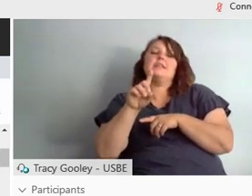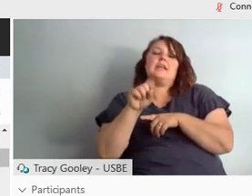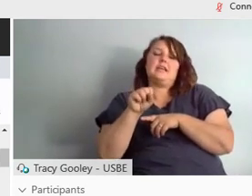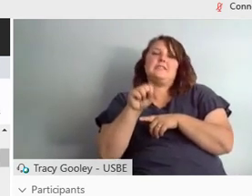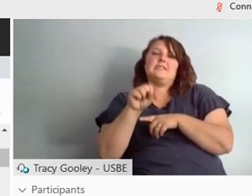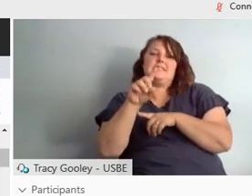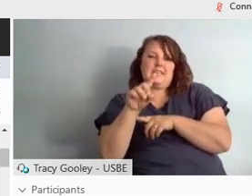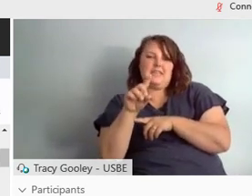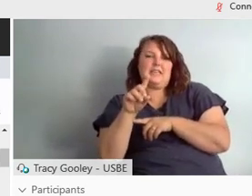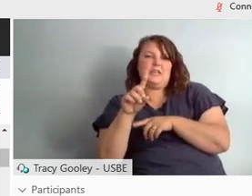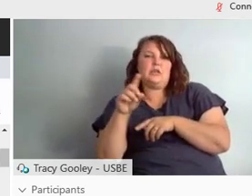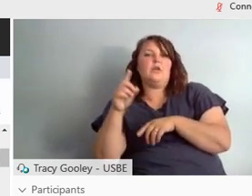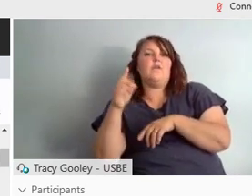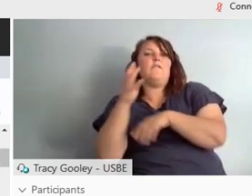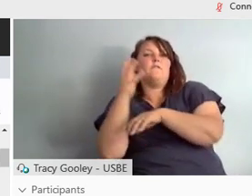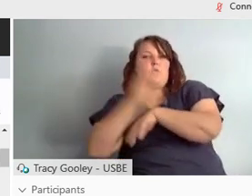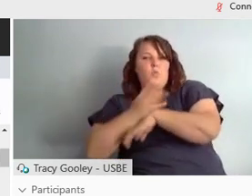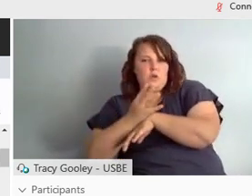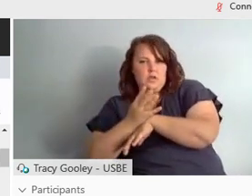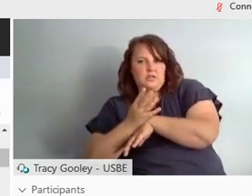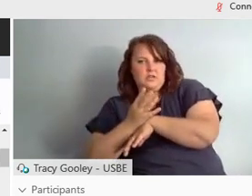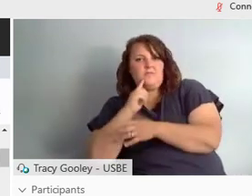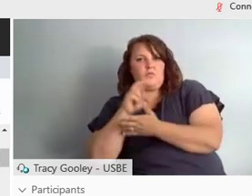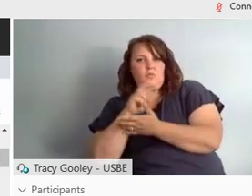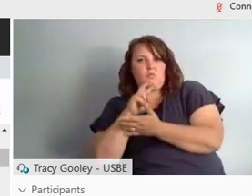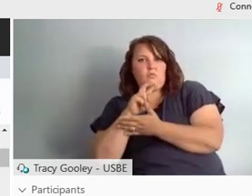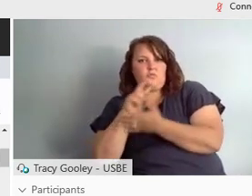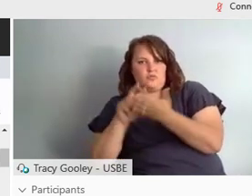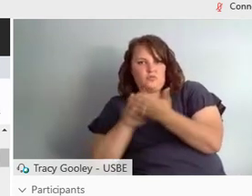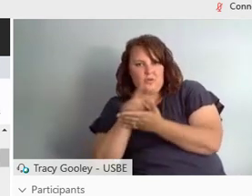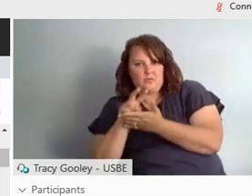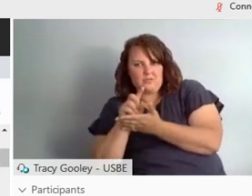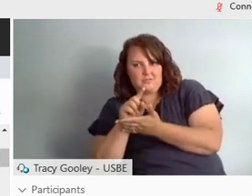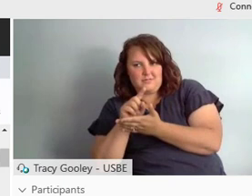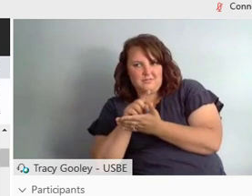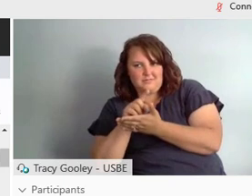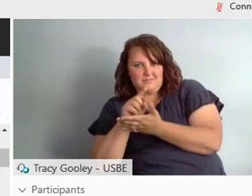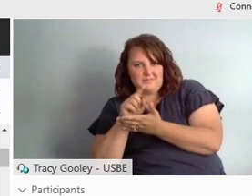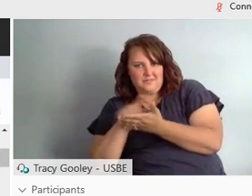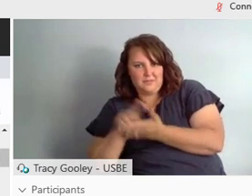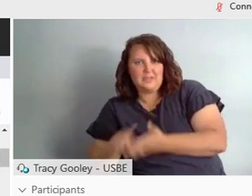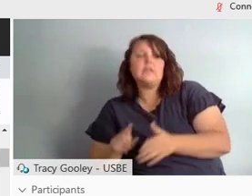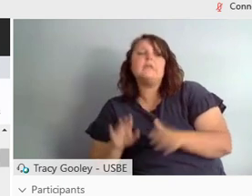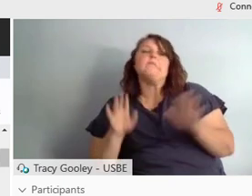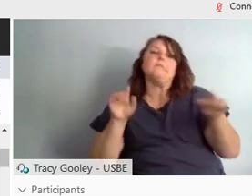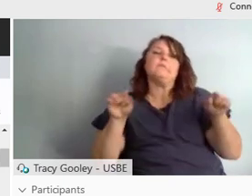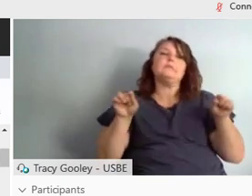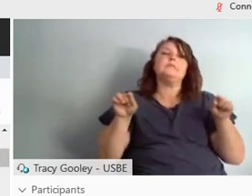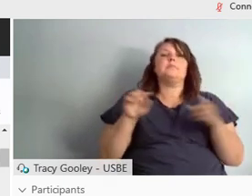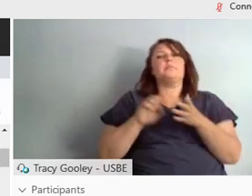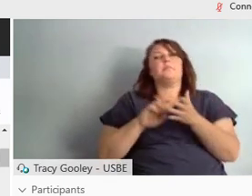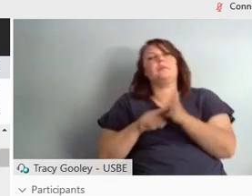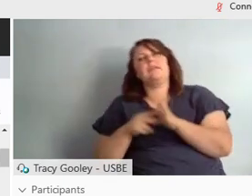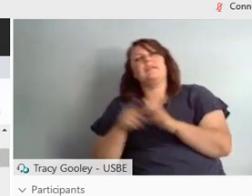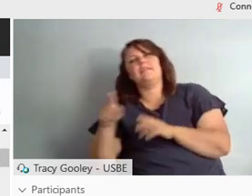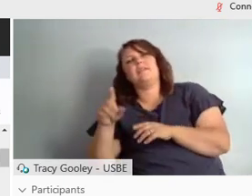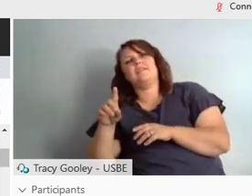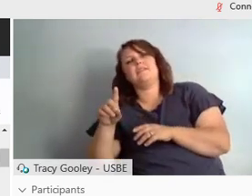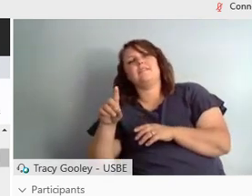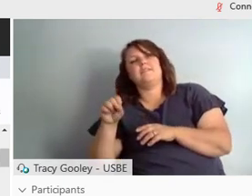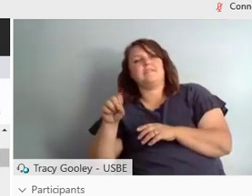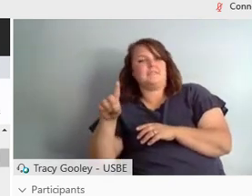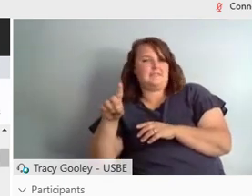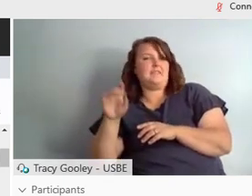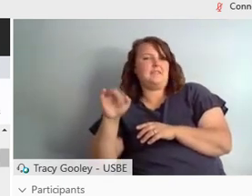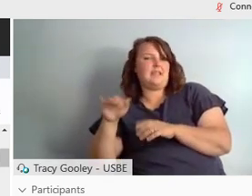a day. I would pick to submit the information for the one that was of the longest duration, which in this case would be the